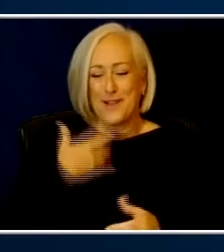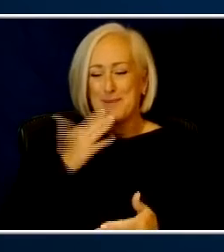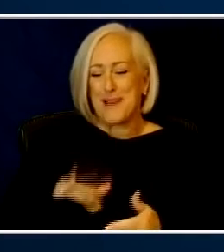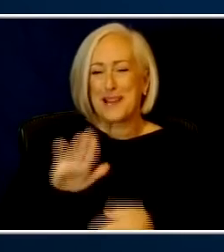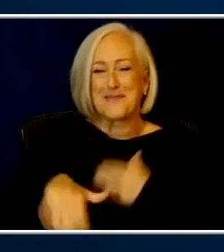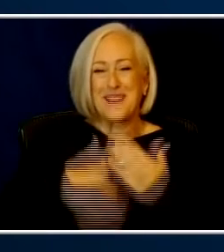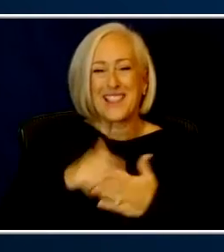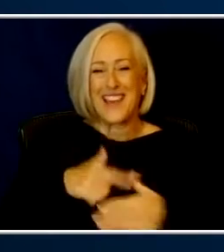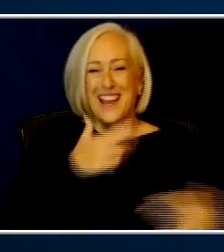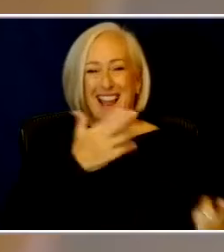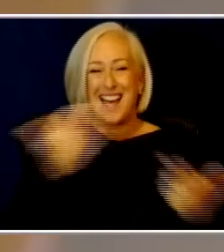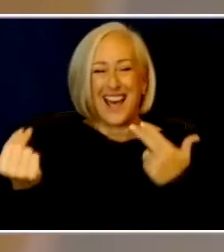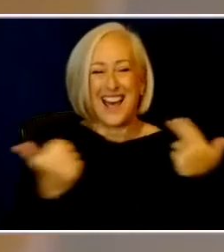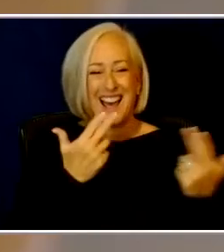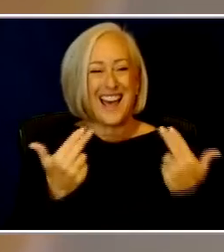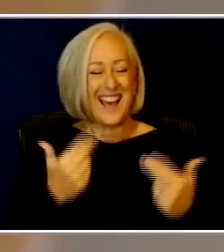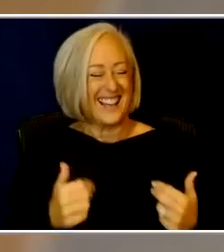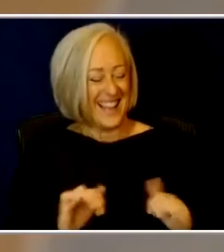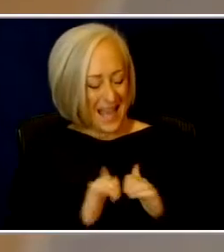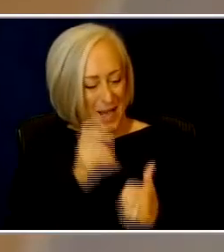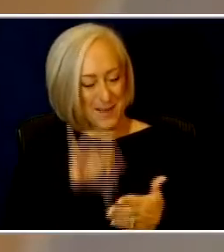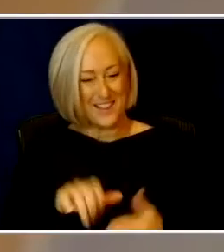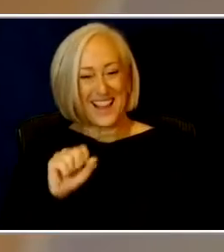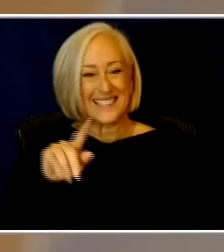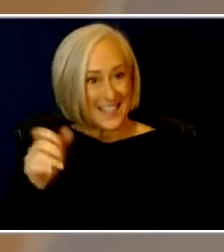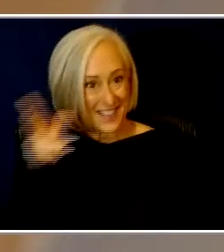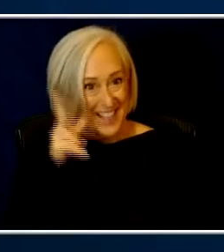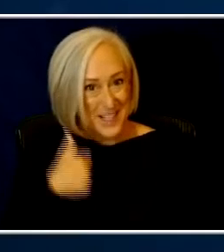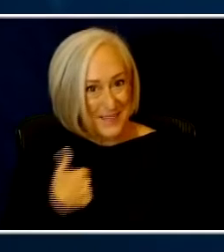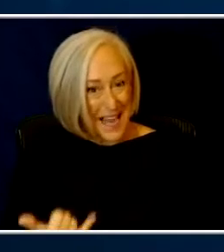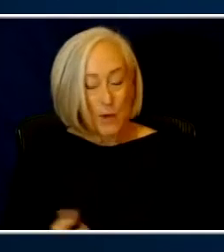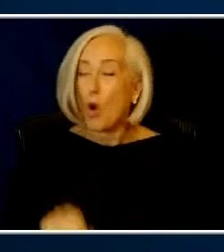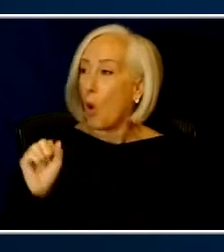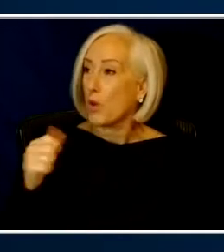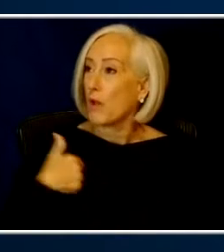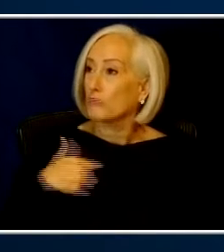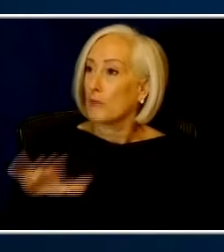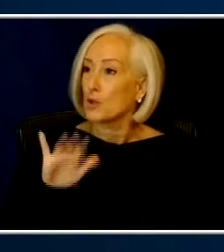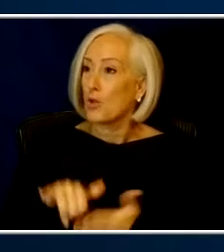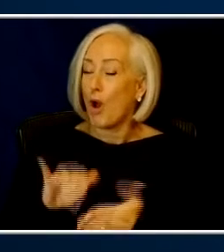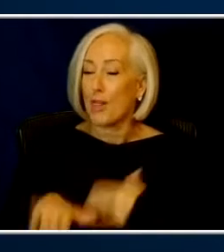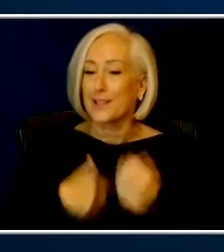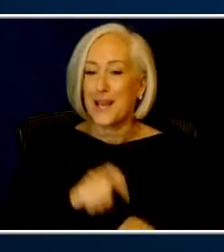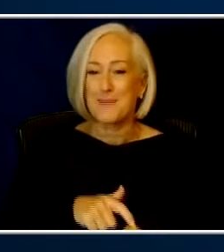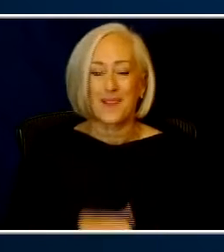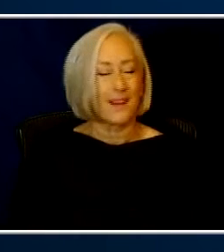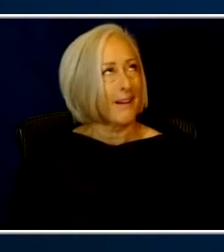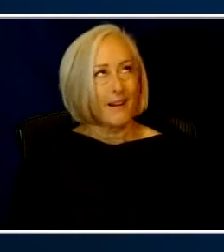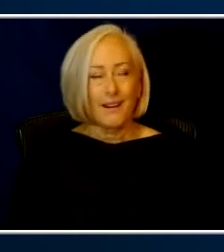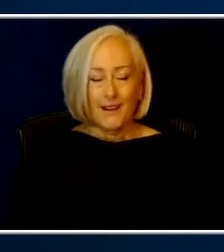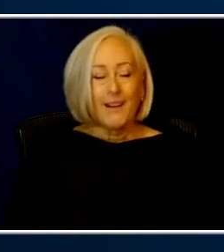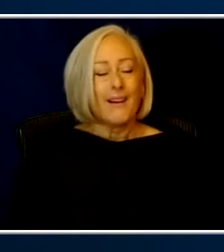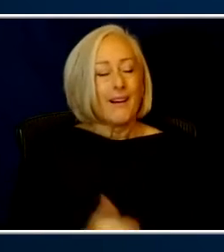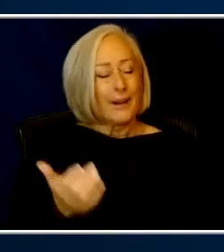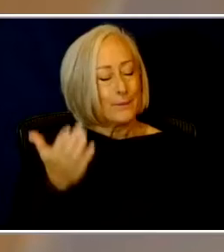How about that, Steve? I do that all the time. Yeah, don't feel bad. I tell you what, you'd think I'd learn. We're experiencing